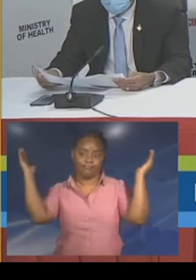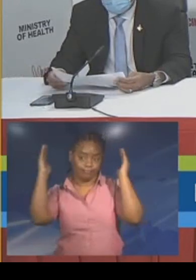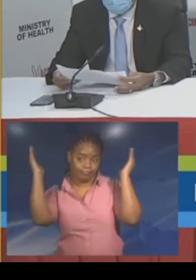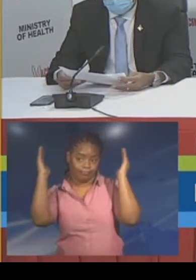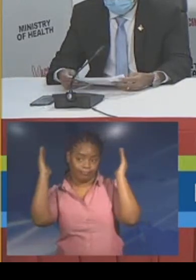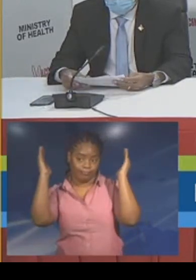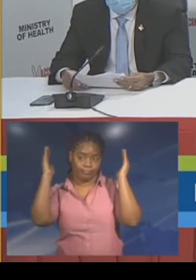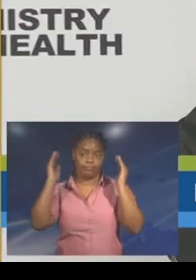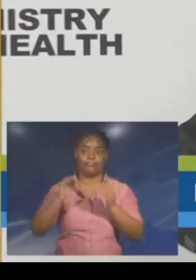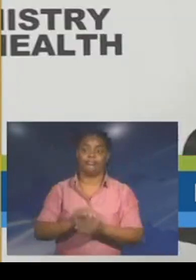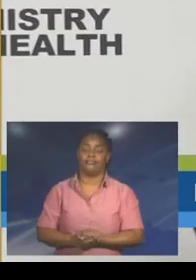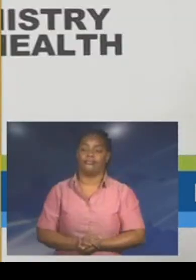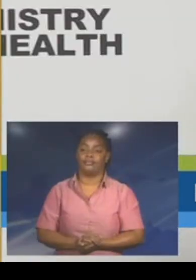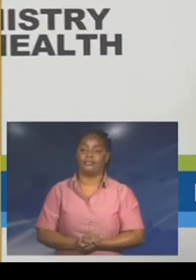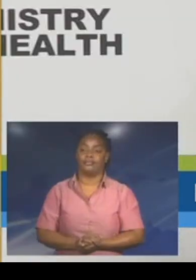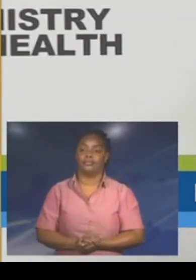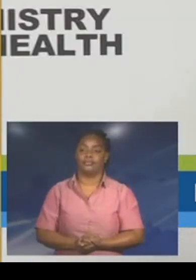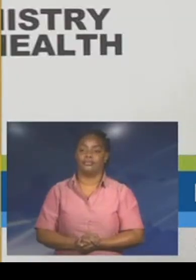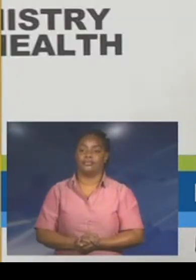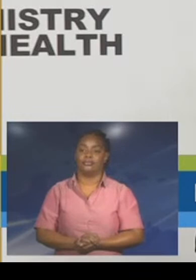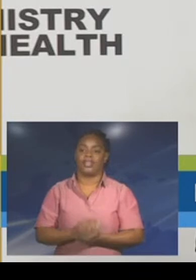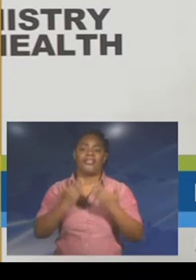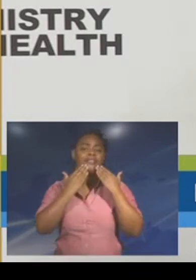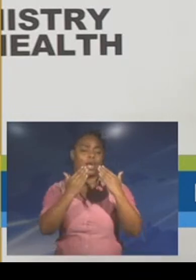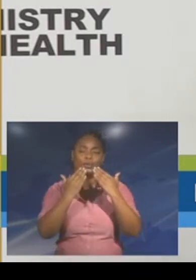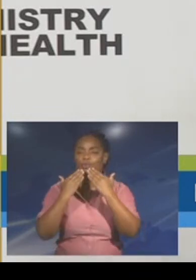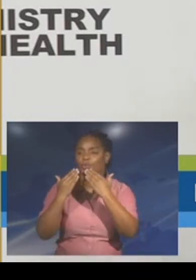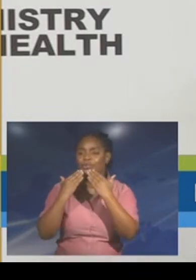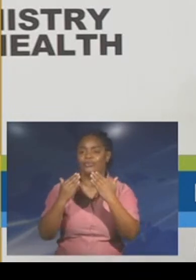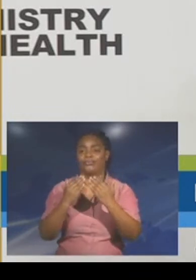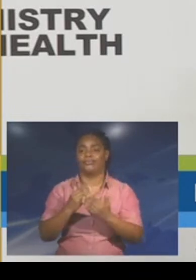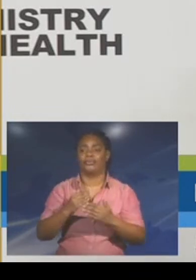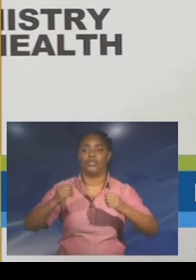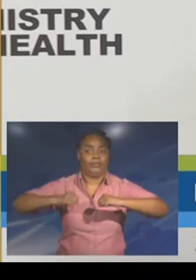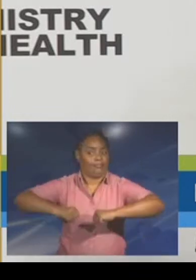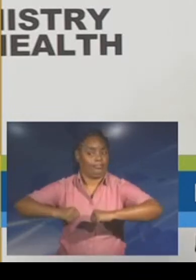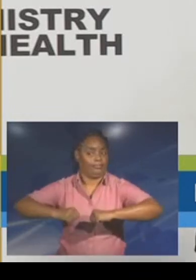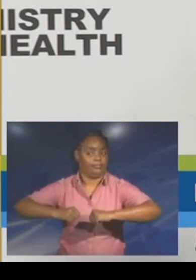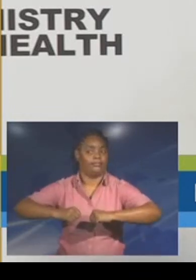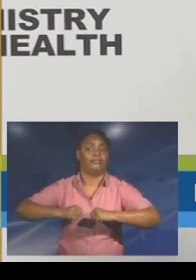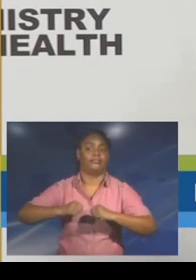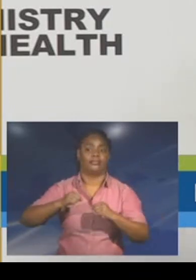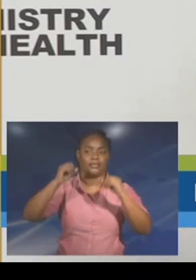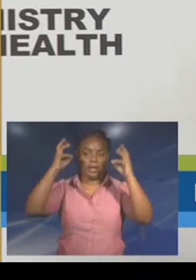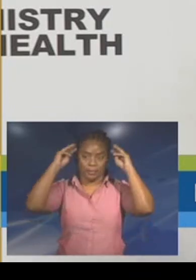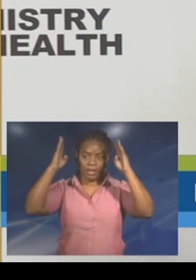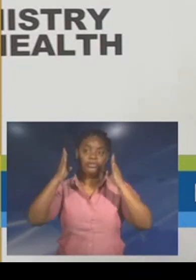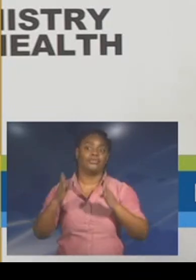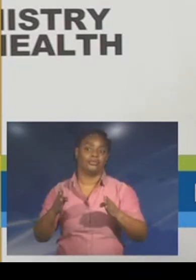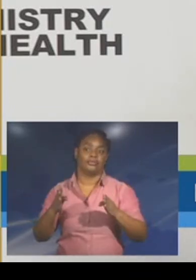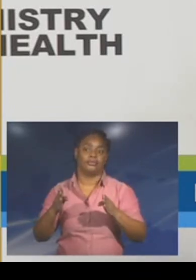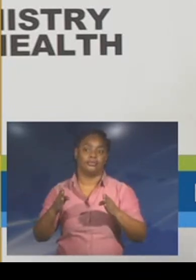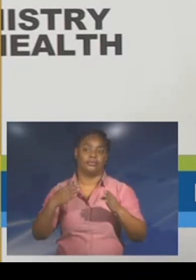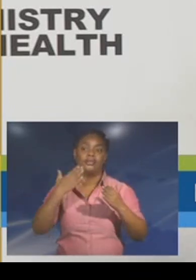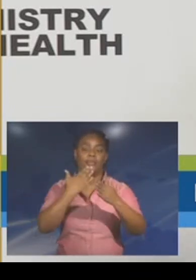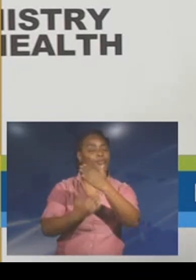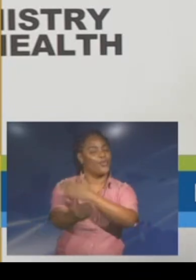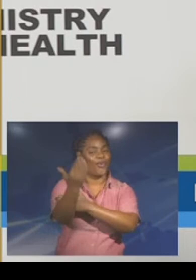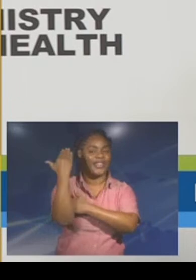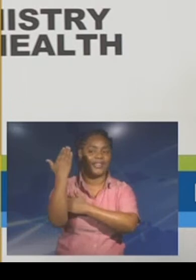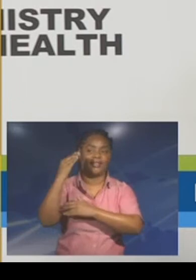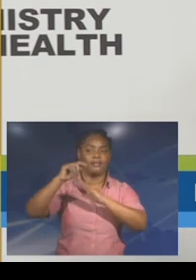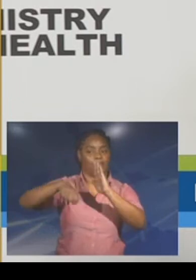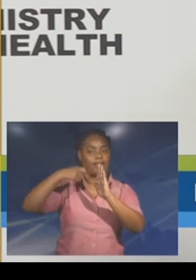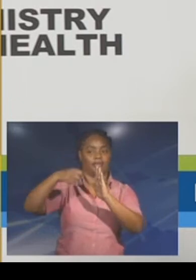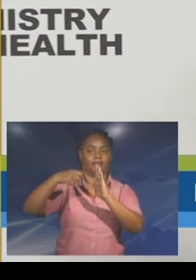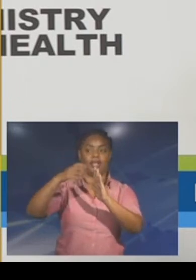Thank you, Mr. Alexander. Good morning to the Honourable Minister. Good morning to the Chief Medical Officer, Dr. Parasram. Good morning to members of the media and members